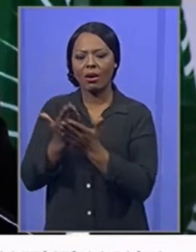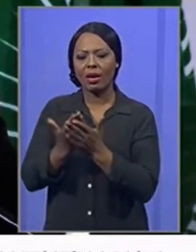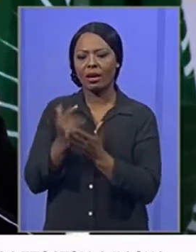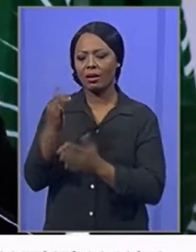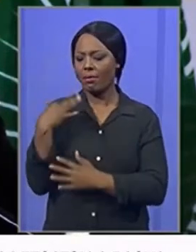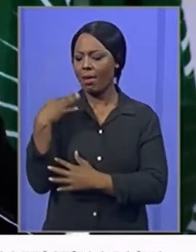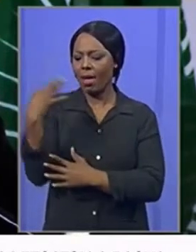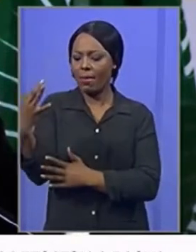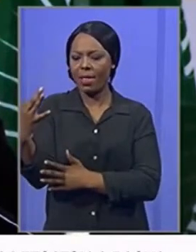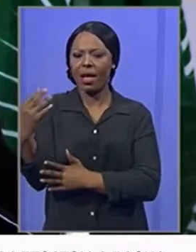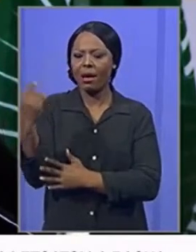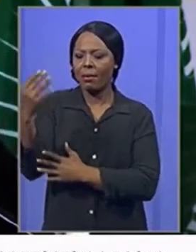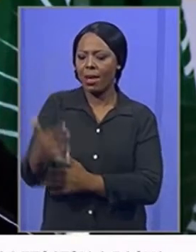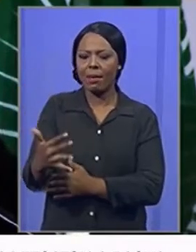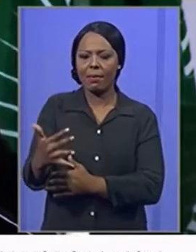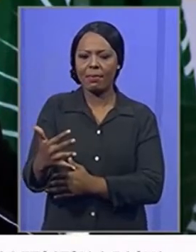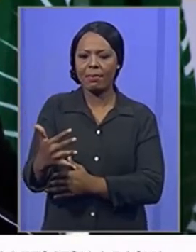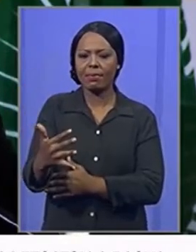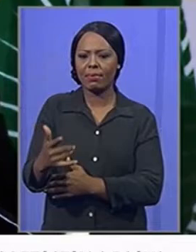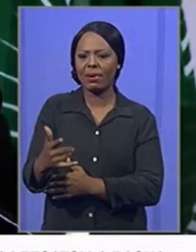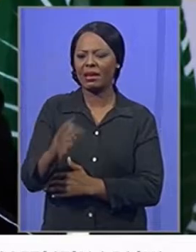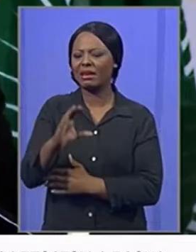positions. For example,